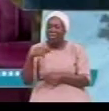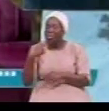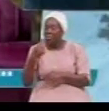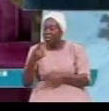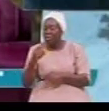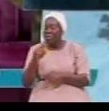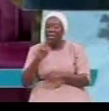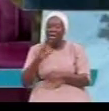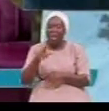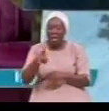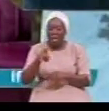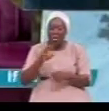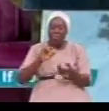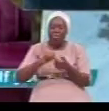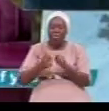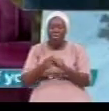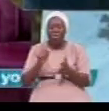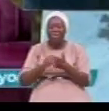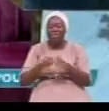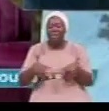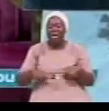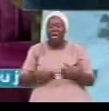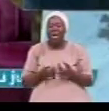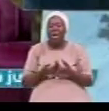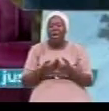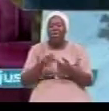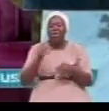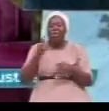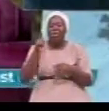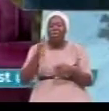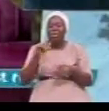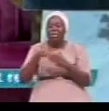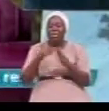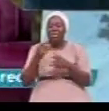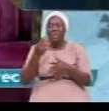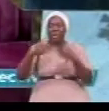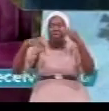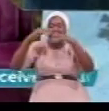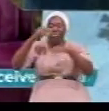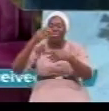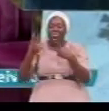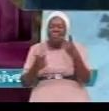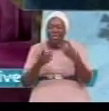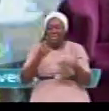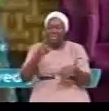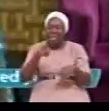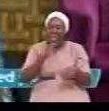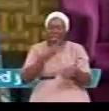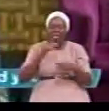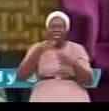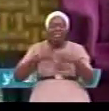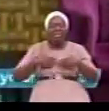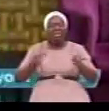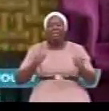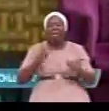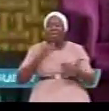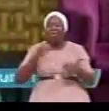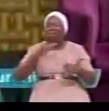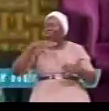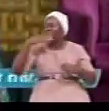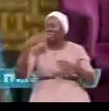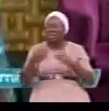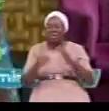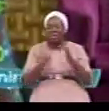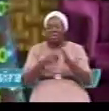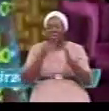problem. And that was how God in heaven visited me and healed me completely. This is the result of the